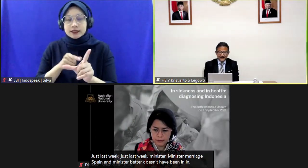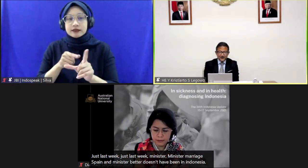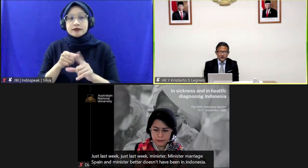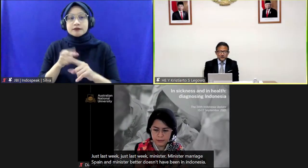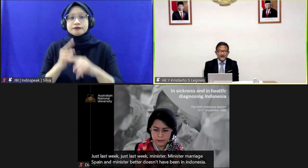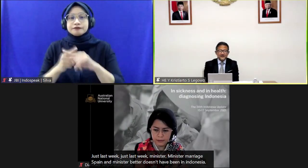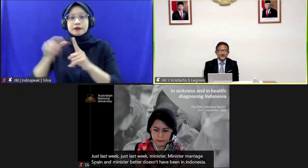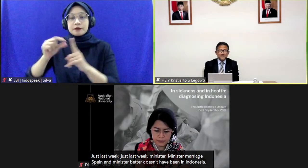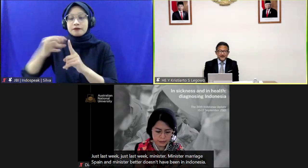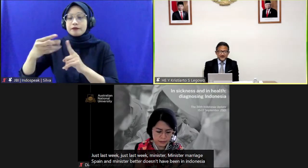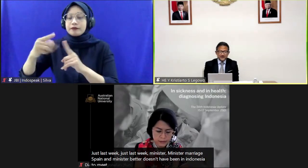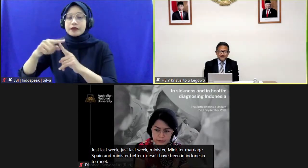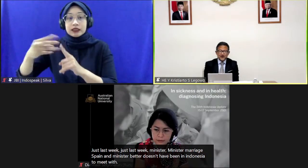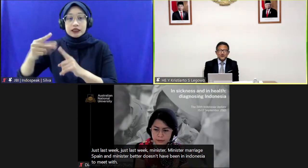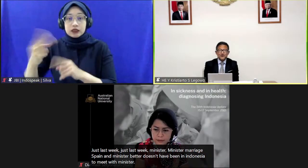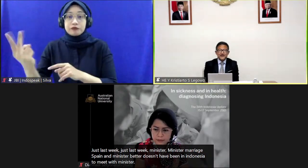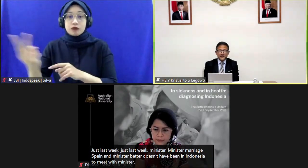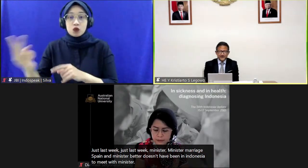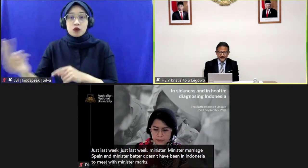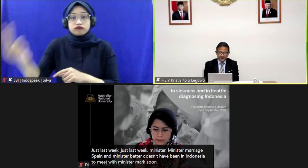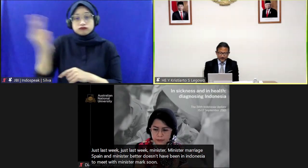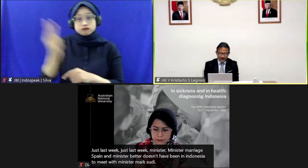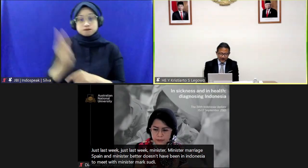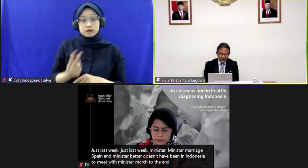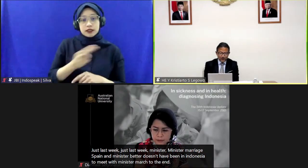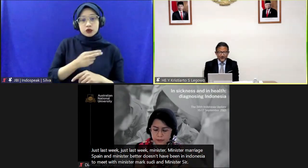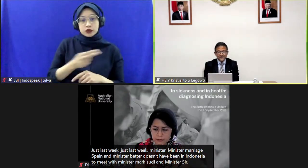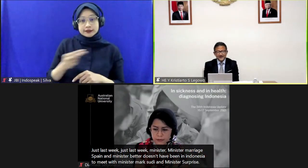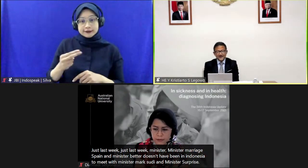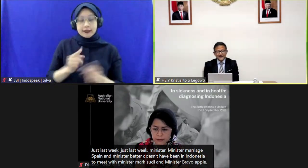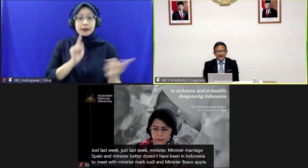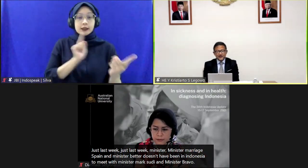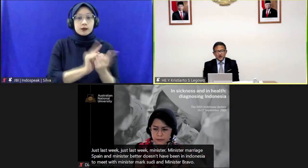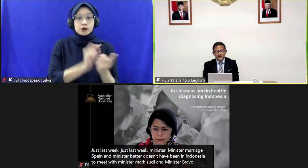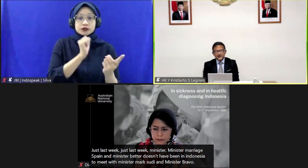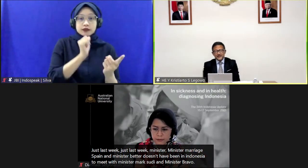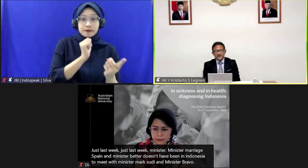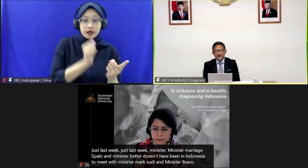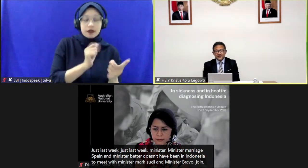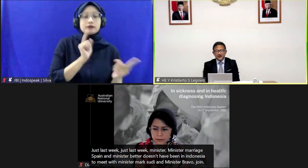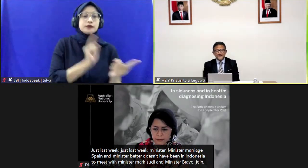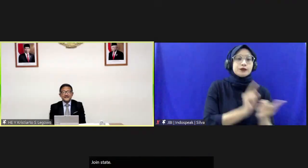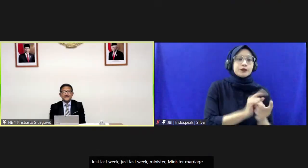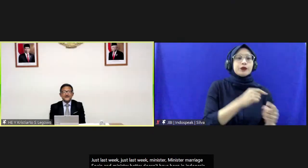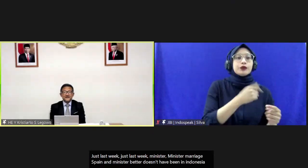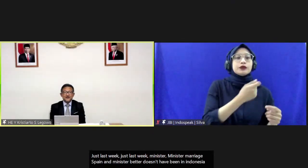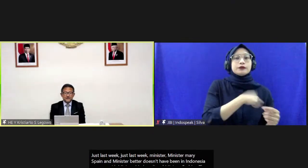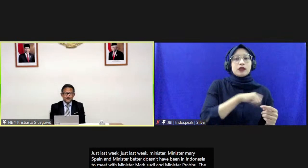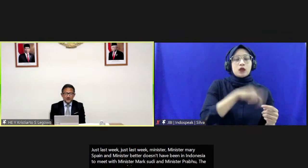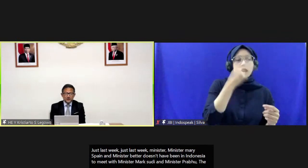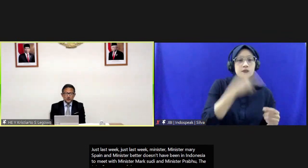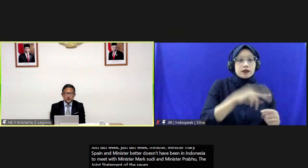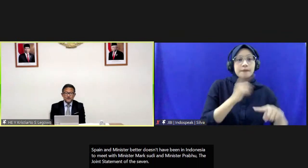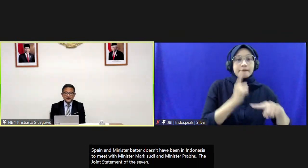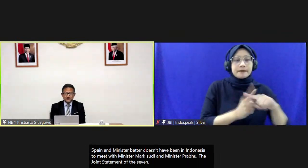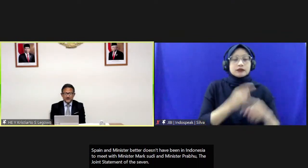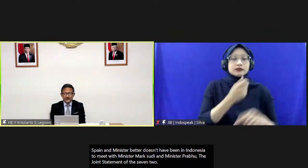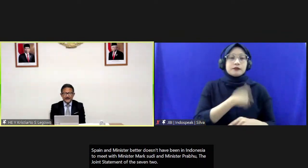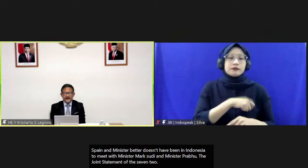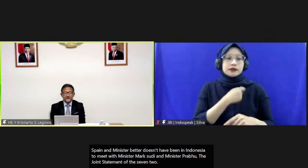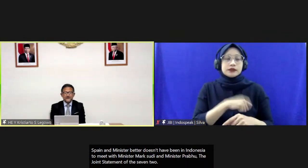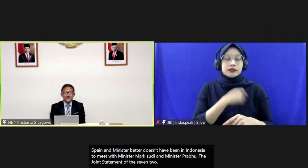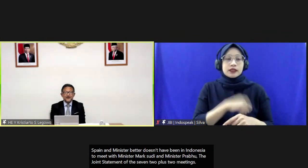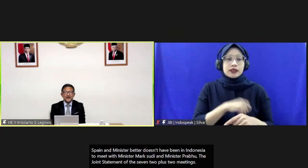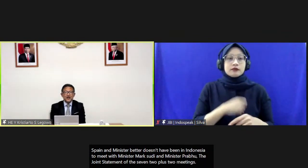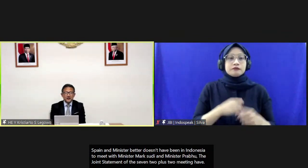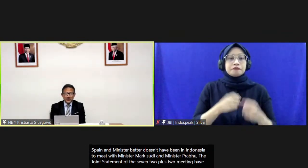Indonesia to meet with Minister Marsudi and Minister Prabowo. The joint statement of the 2+2